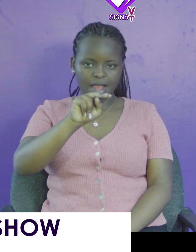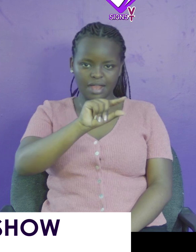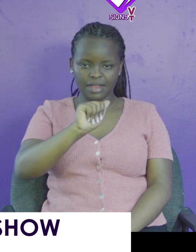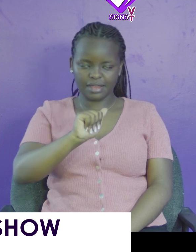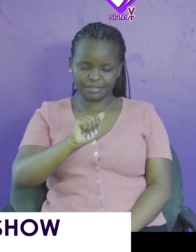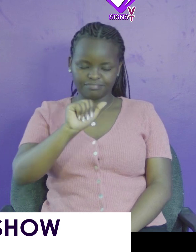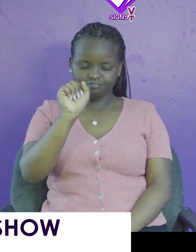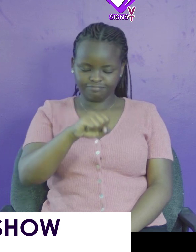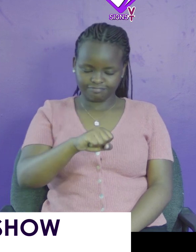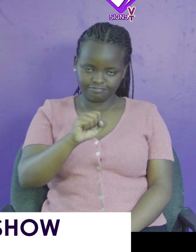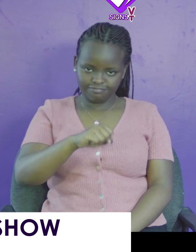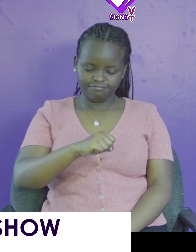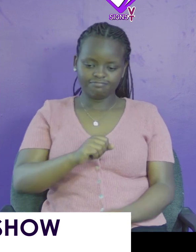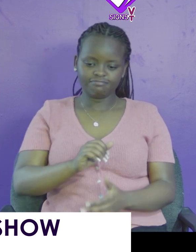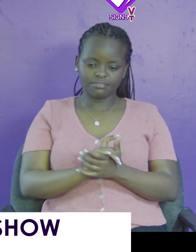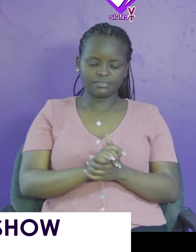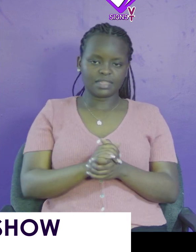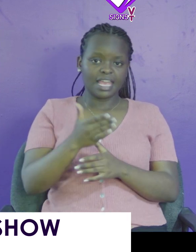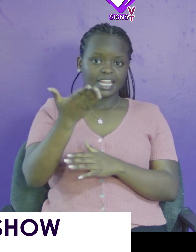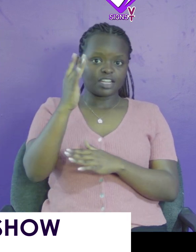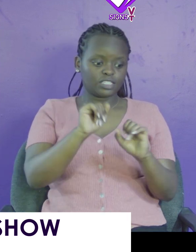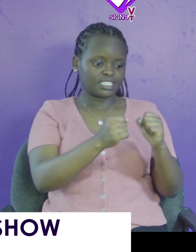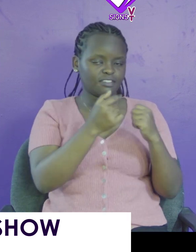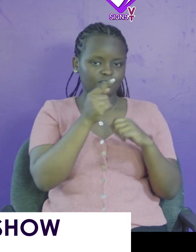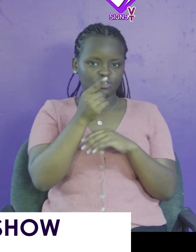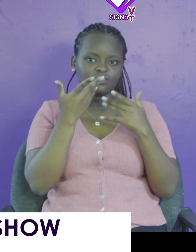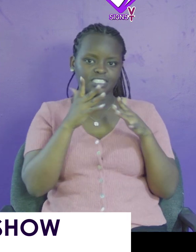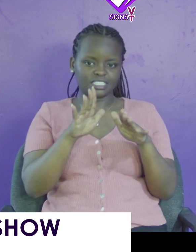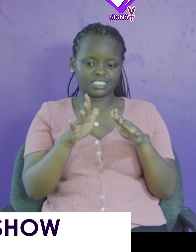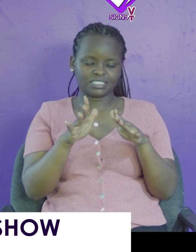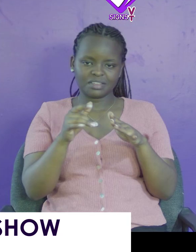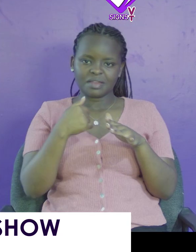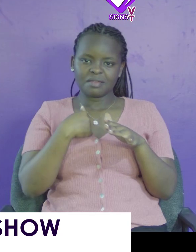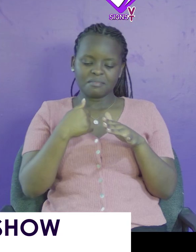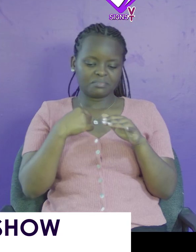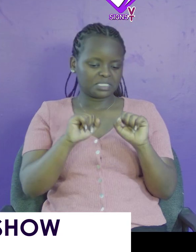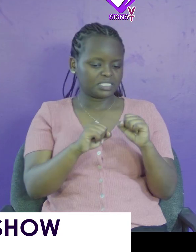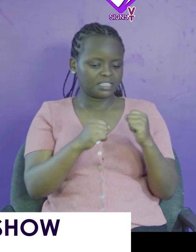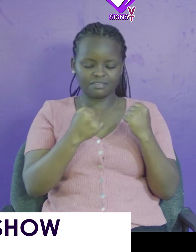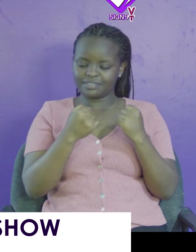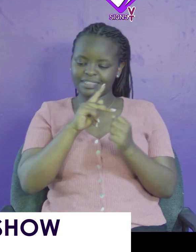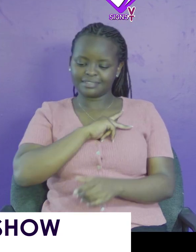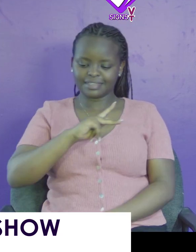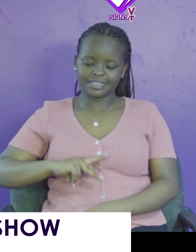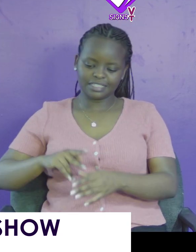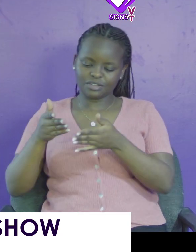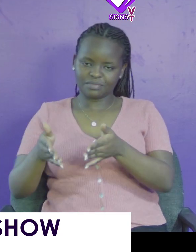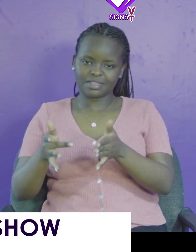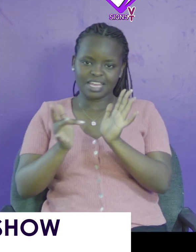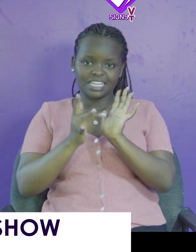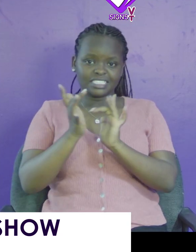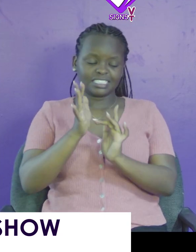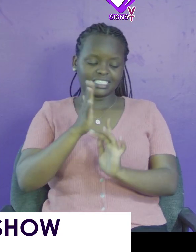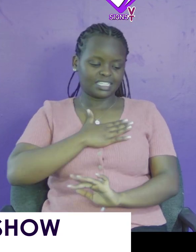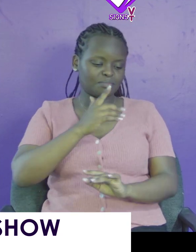yes. And God has saved you. Yes. I am so You are happy a king in the kingdom. that Jesus is my Lord